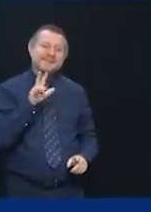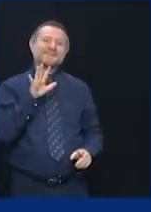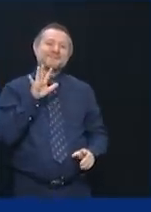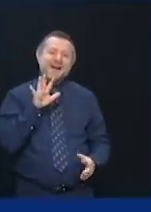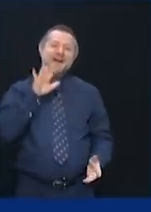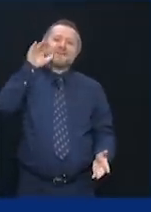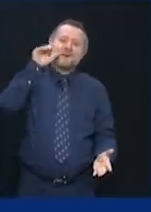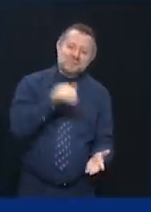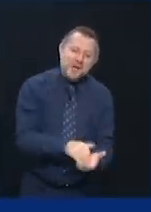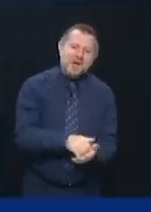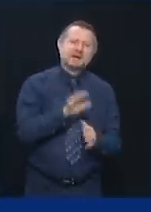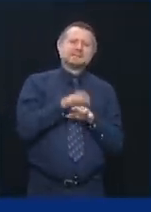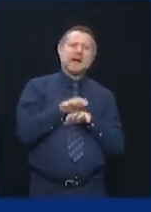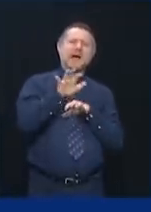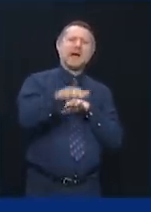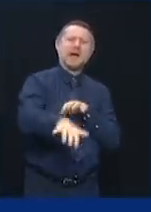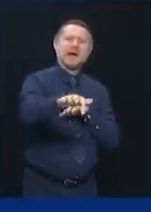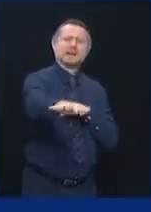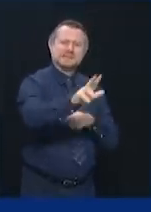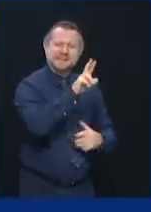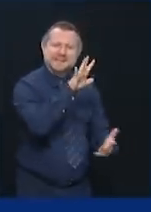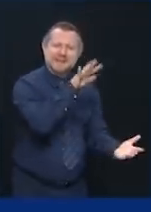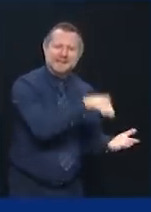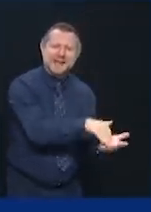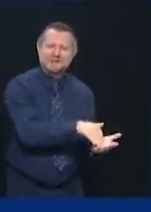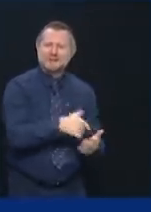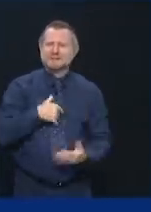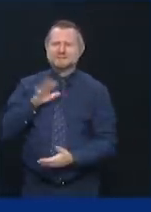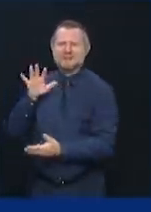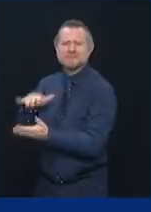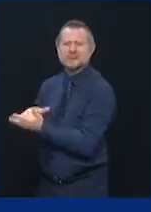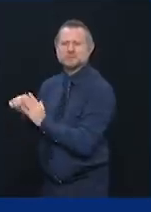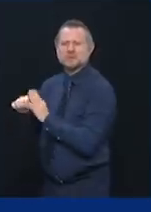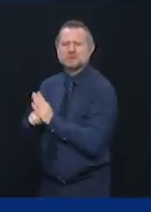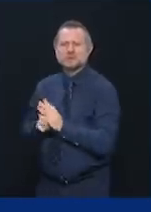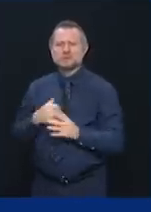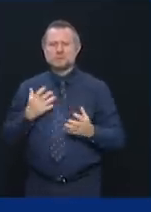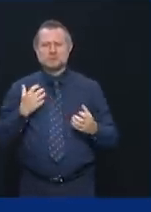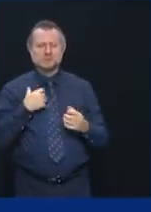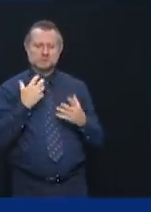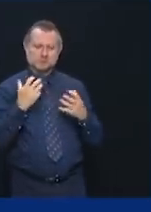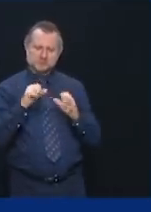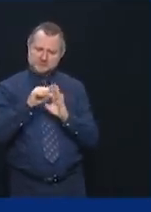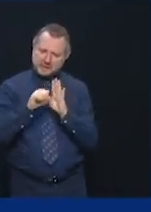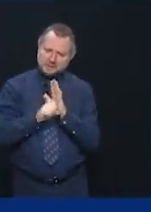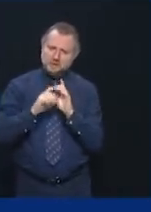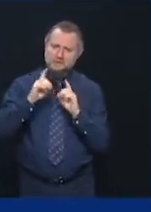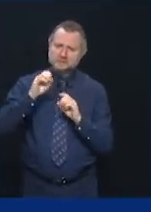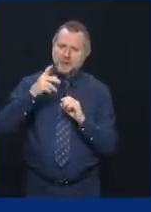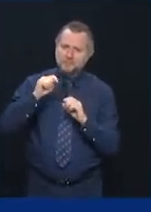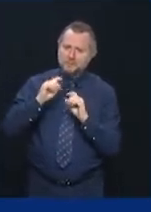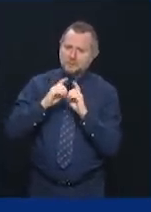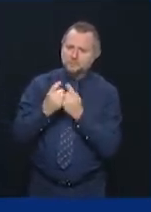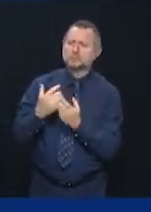Most of this enforcement is also going to be done by health department officials, other agency-type